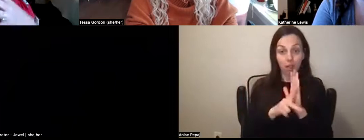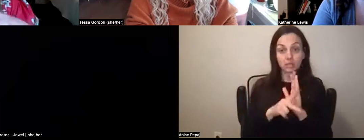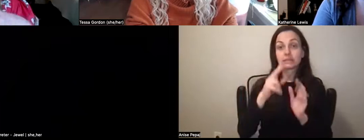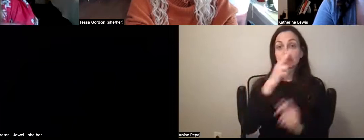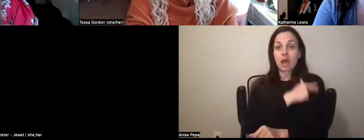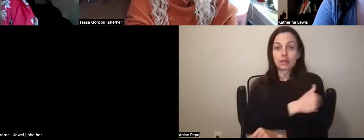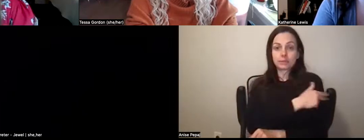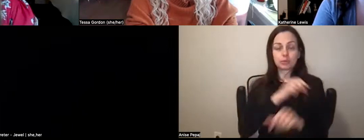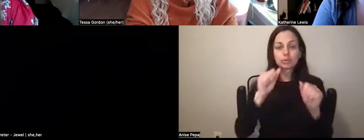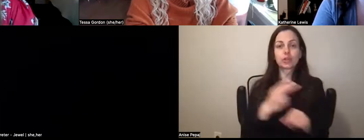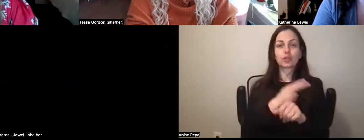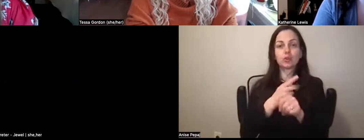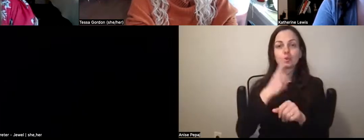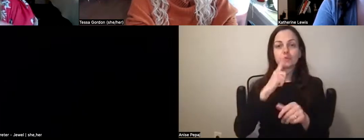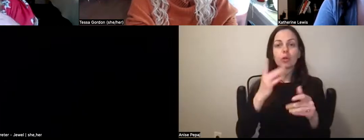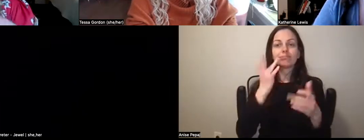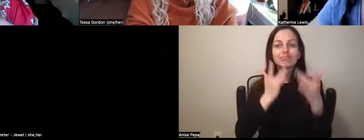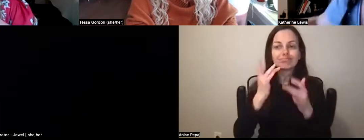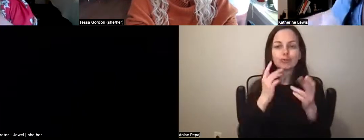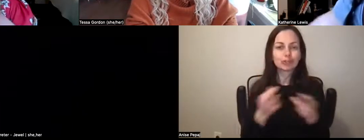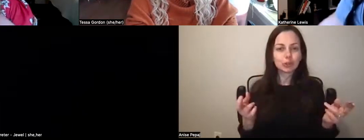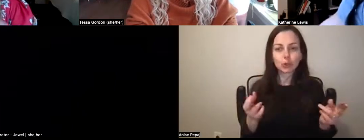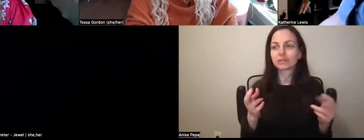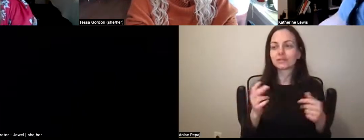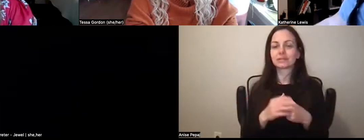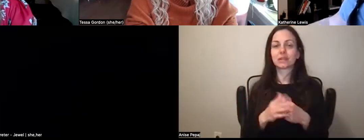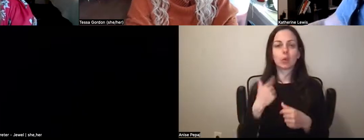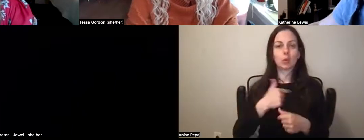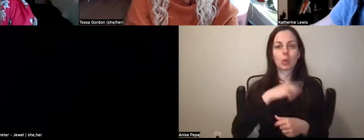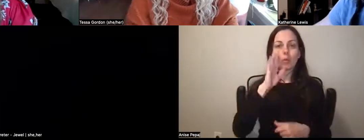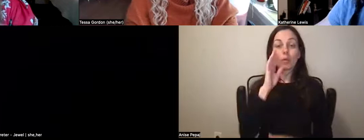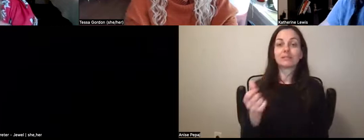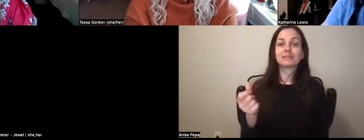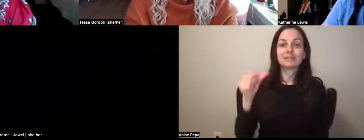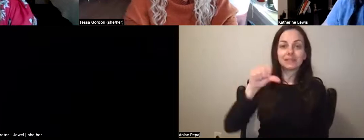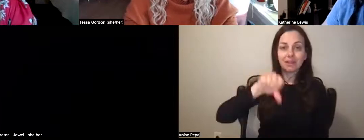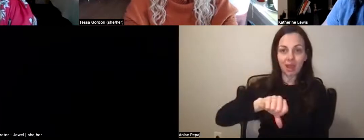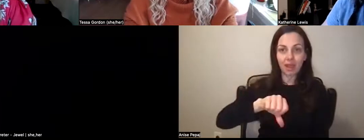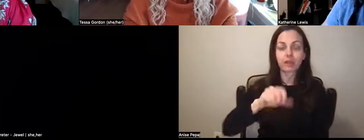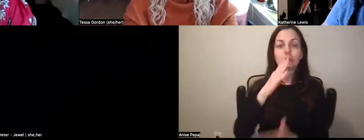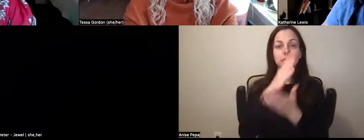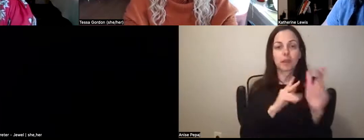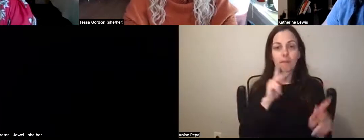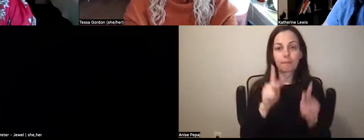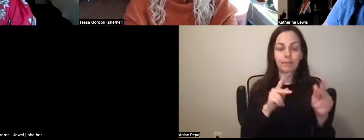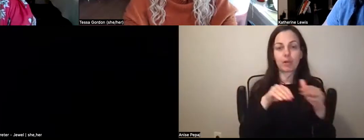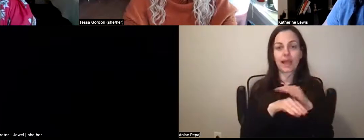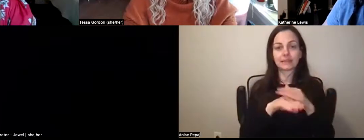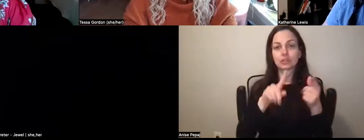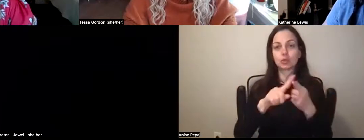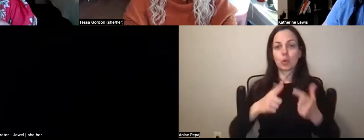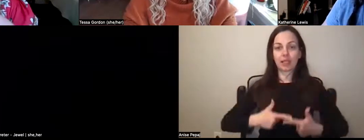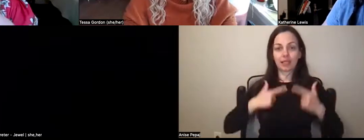say, okay, we've got a shortage of medical resources. We will deny certain people access to life-saving